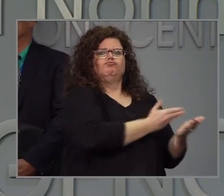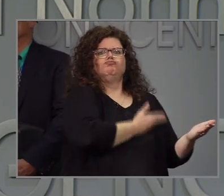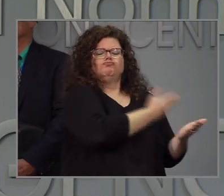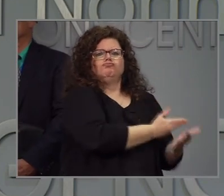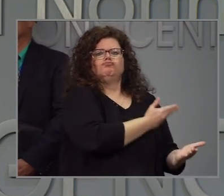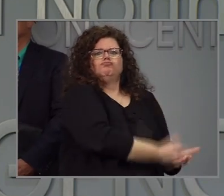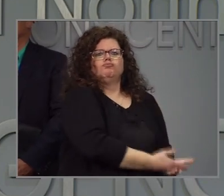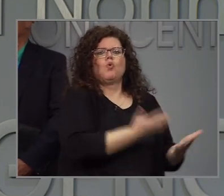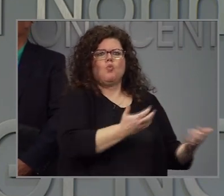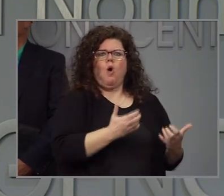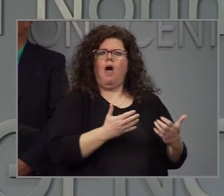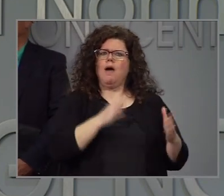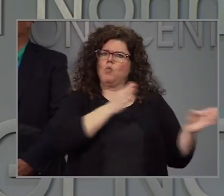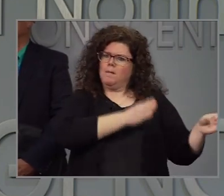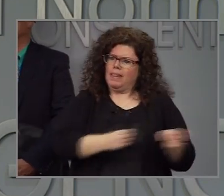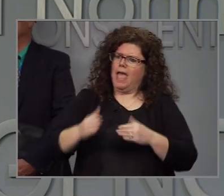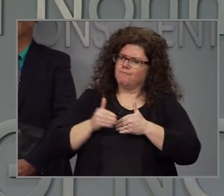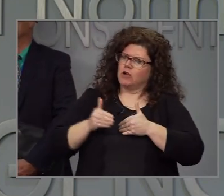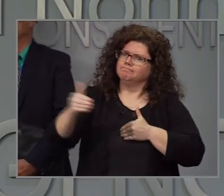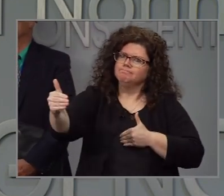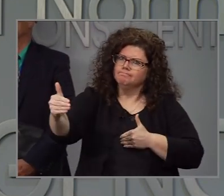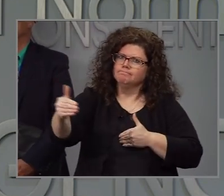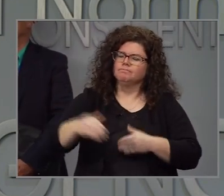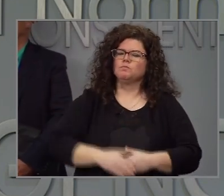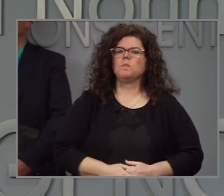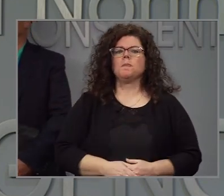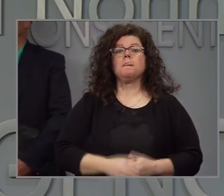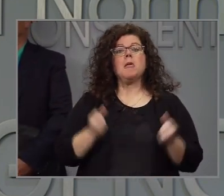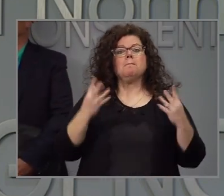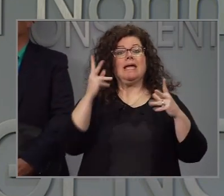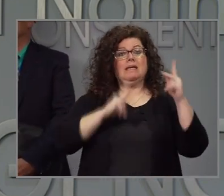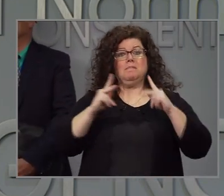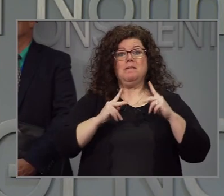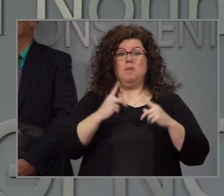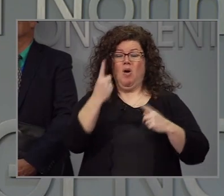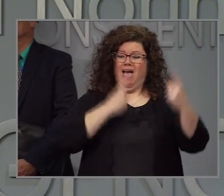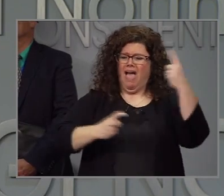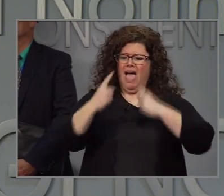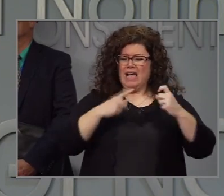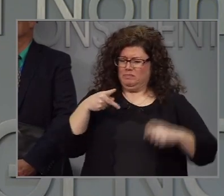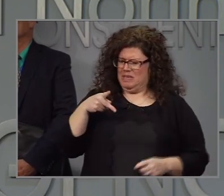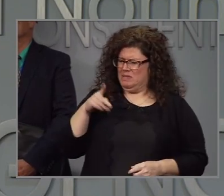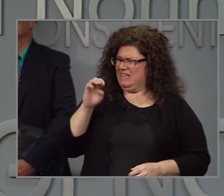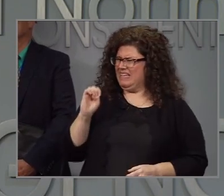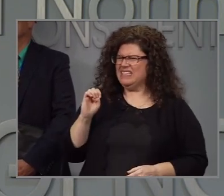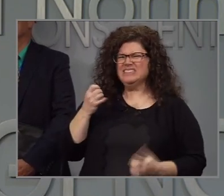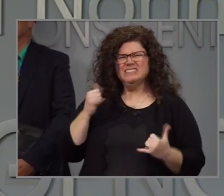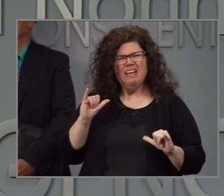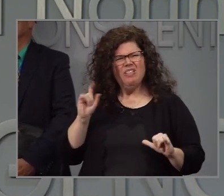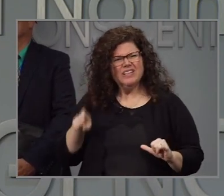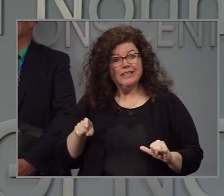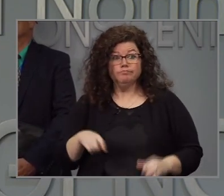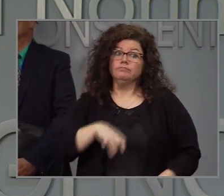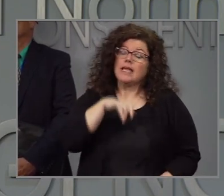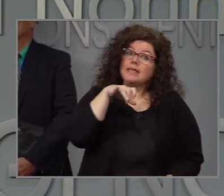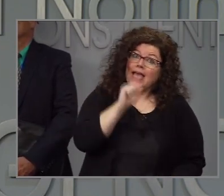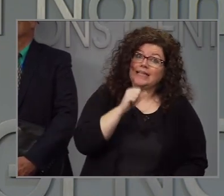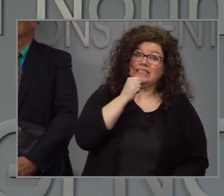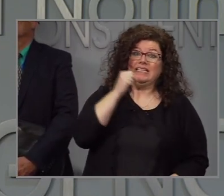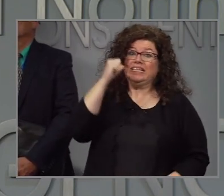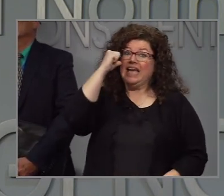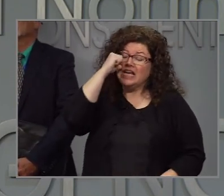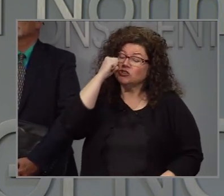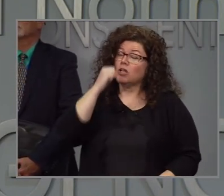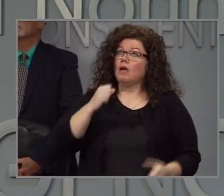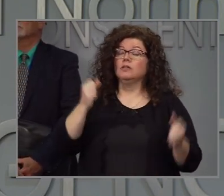some questions about the actual need for PPE. Yesterday was one of the highest days of requests for PPE we've had